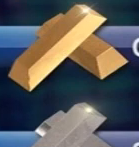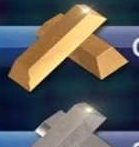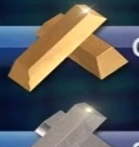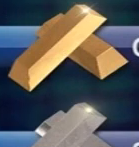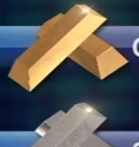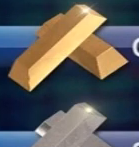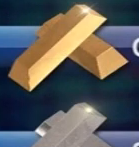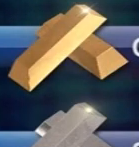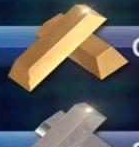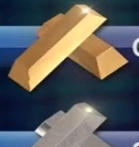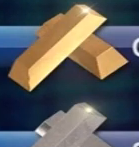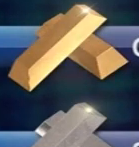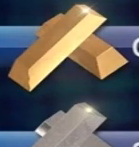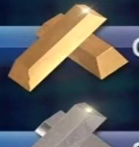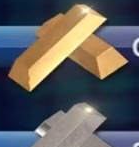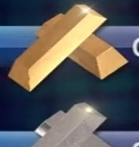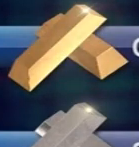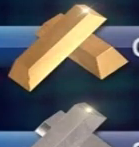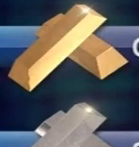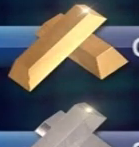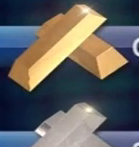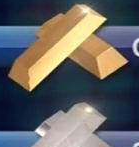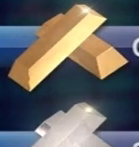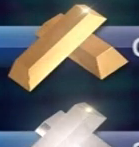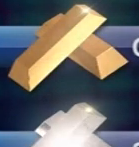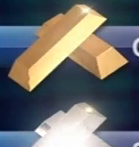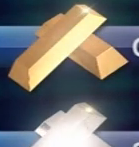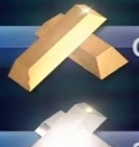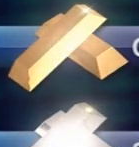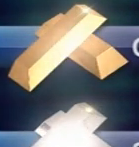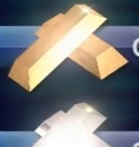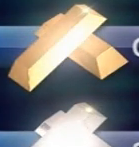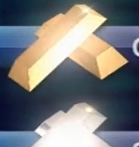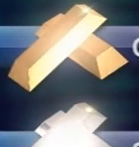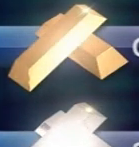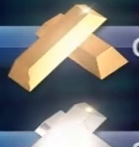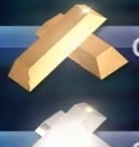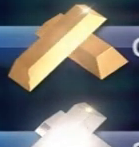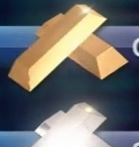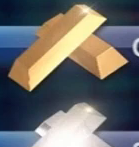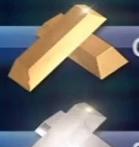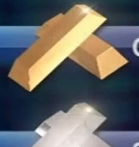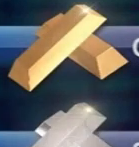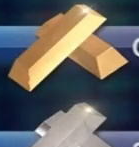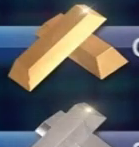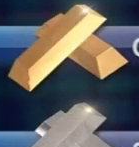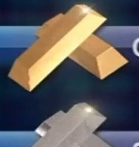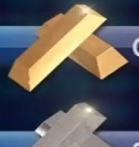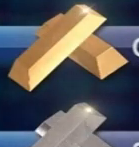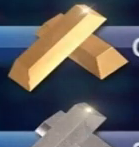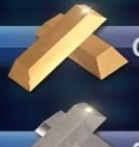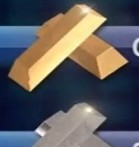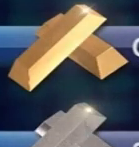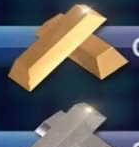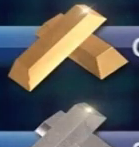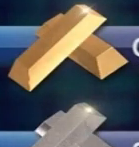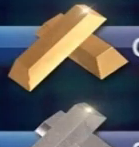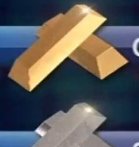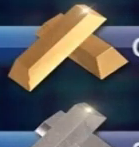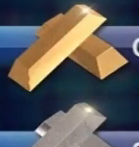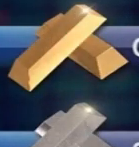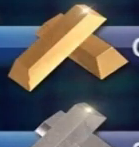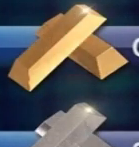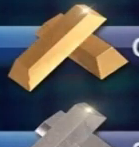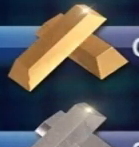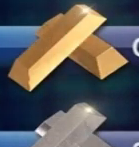was up to 1,687 cents per ounce, while silver continues with its plunge, ending at $14.84 per